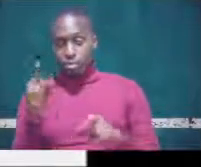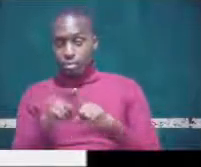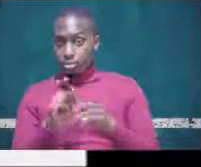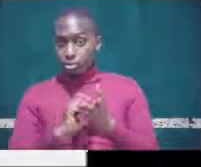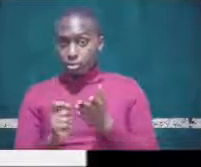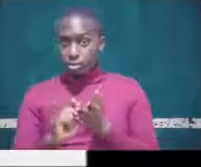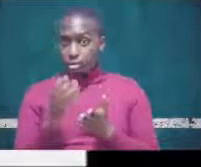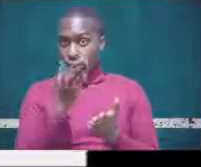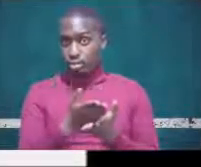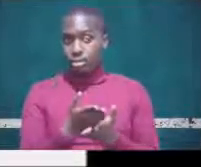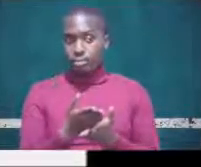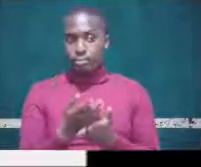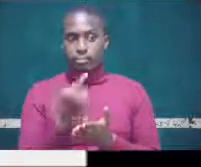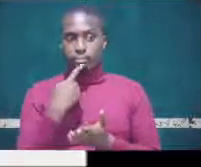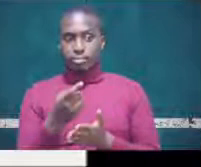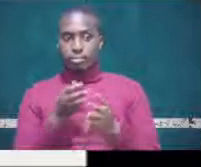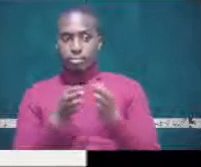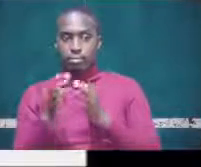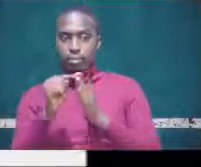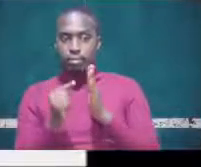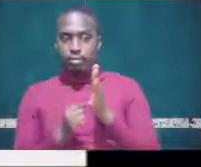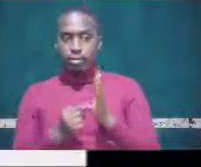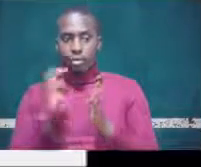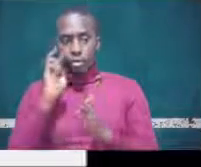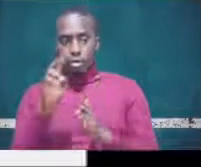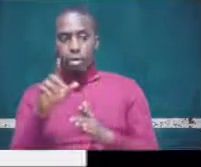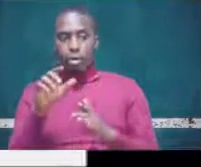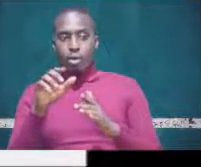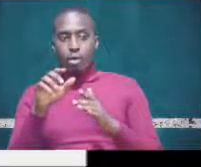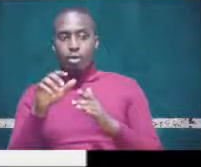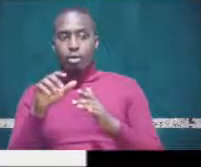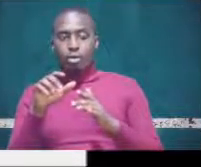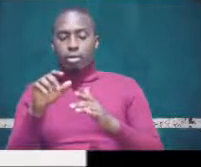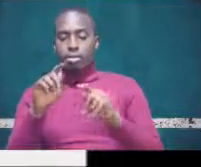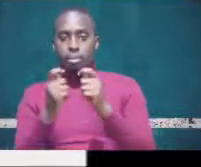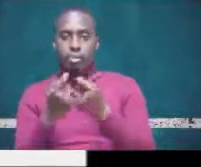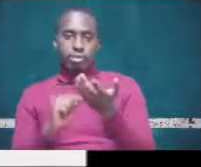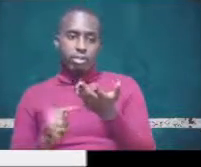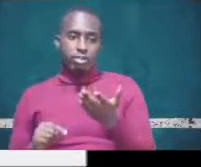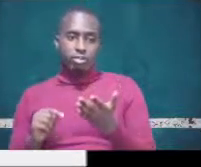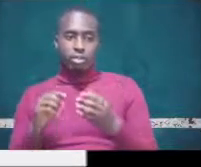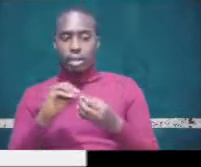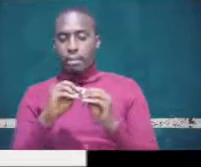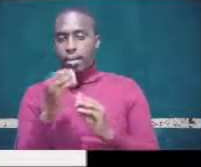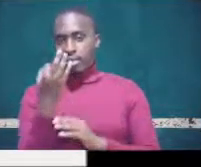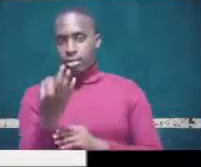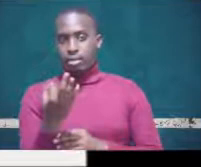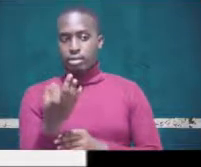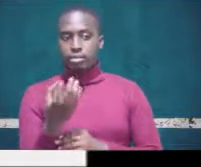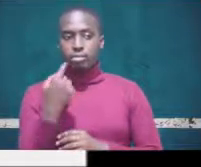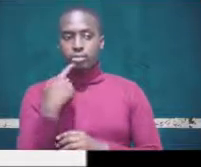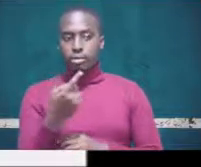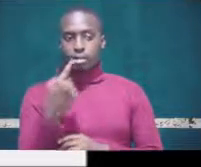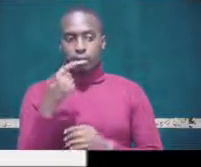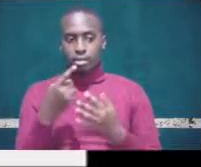write, describe the factors you would base on while choosing the type of technology. Number 3, you intend to start